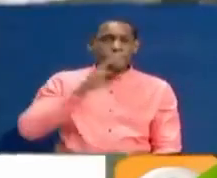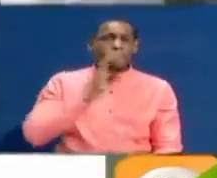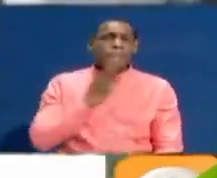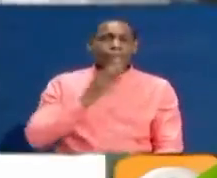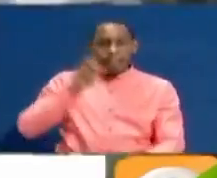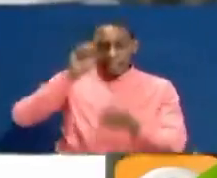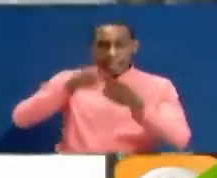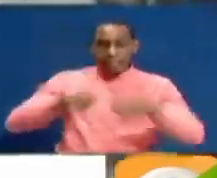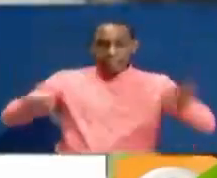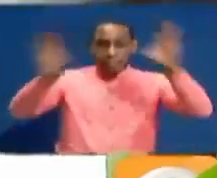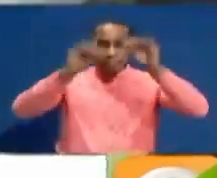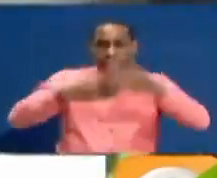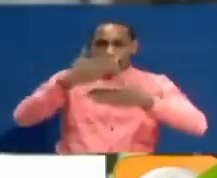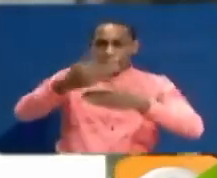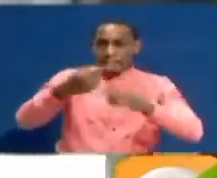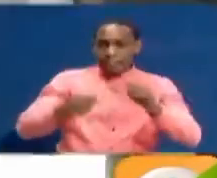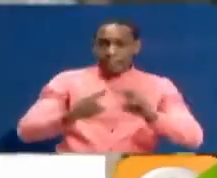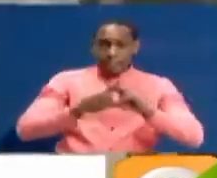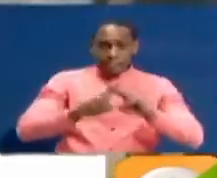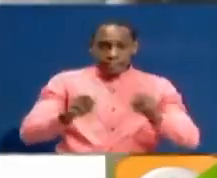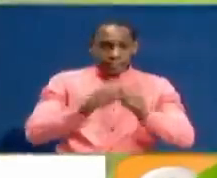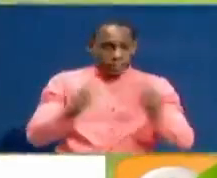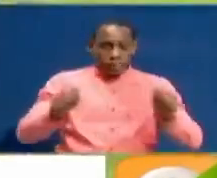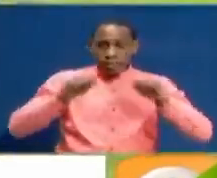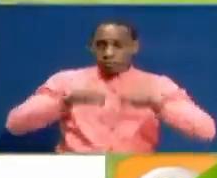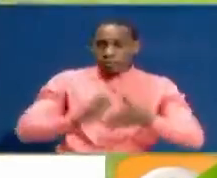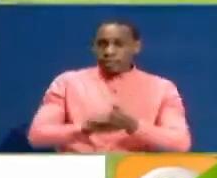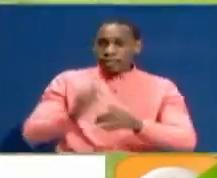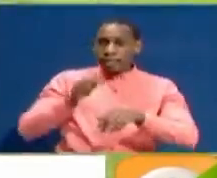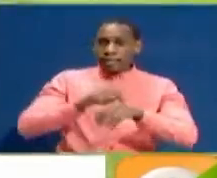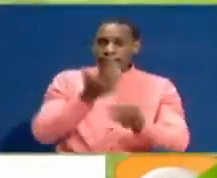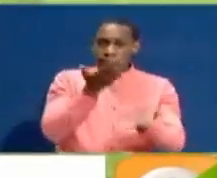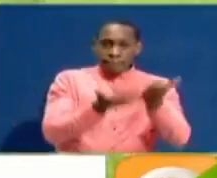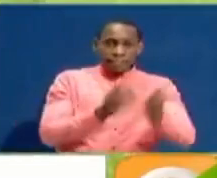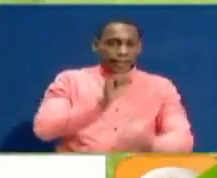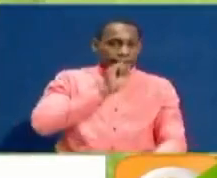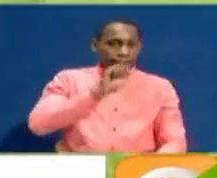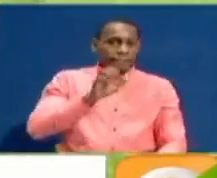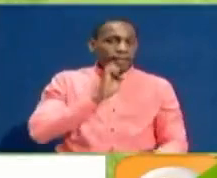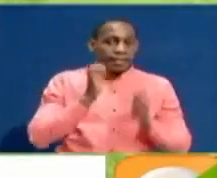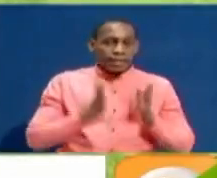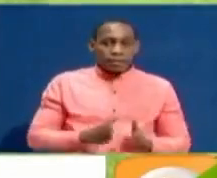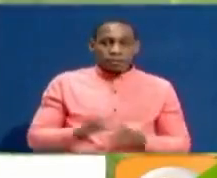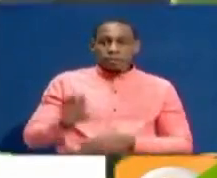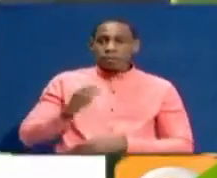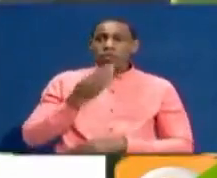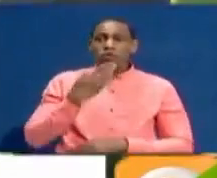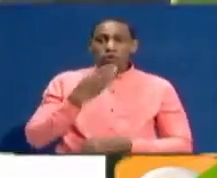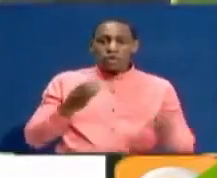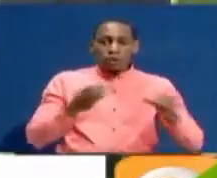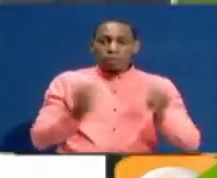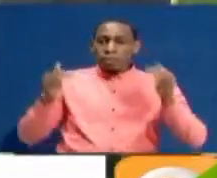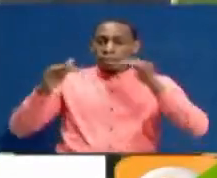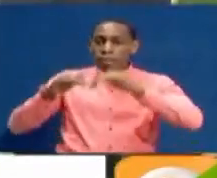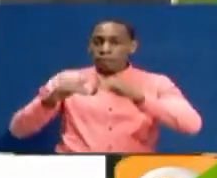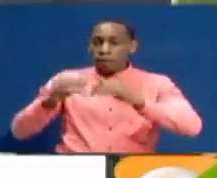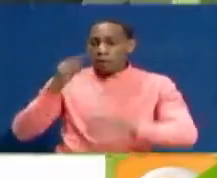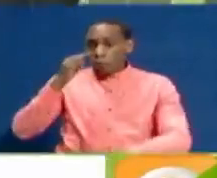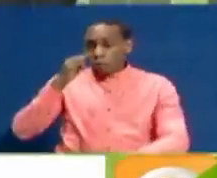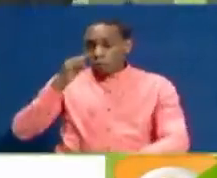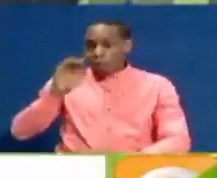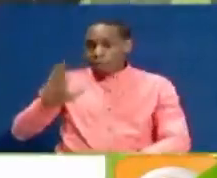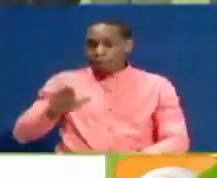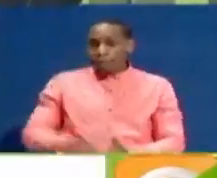Mudavadi's bid for the presidency next year has started in earnest today, as an estimated 500 elders from the Luhya community convened at his Mululu